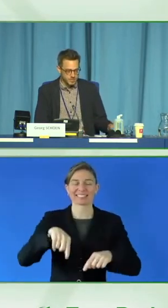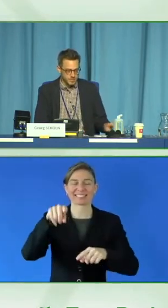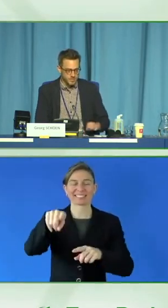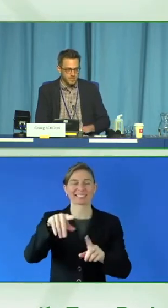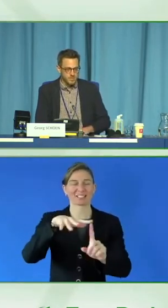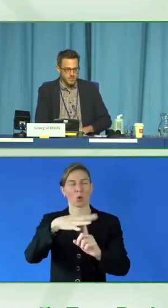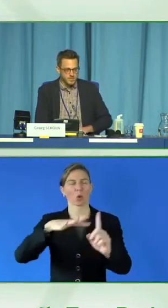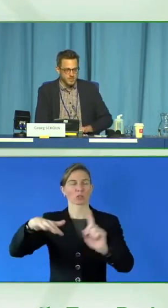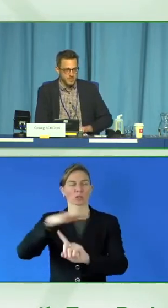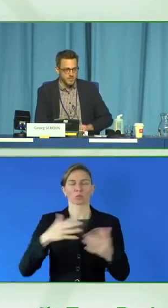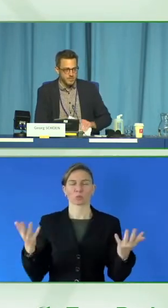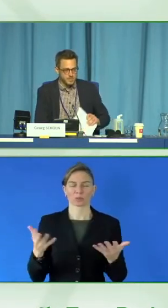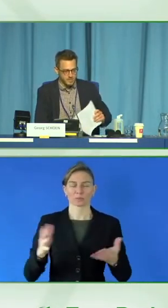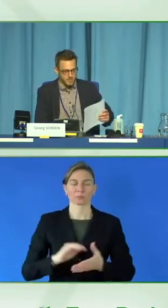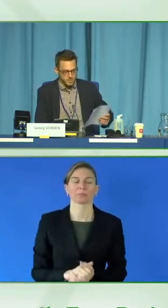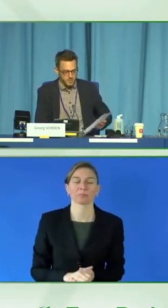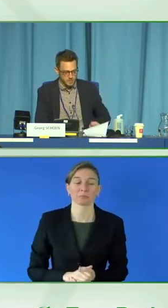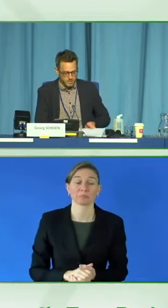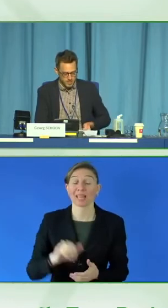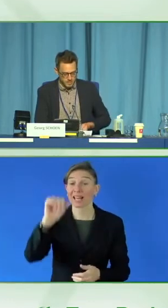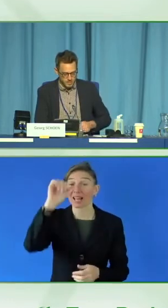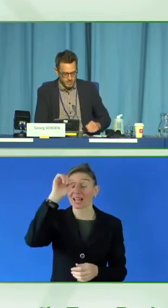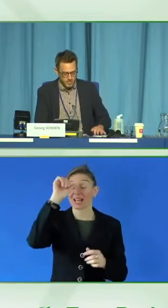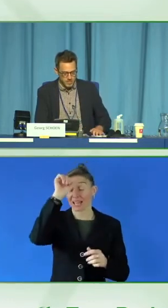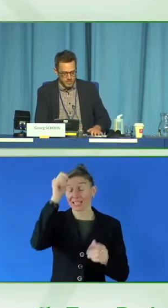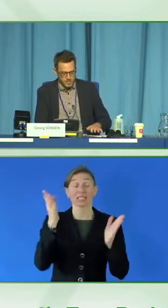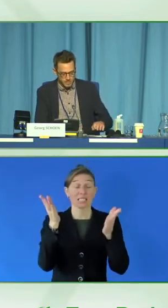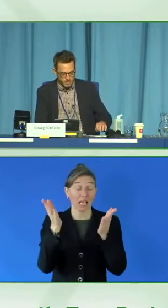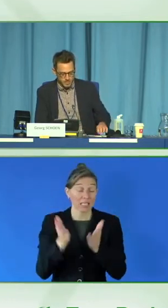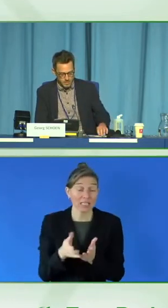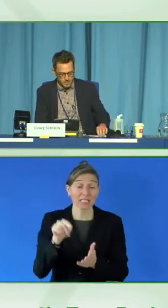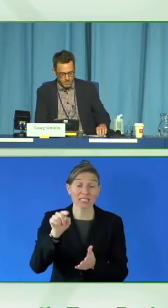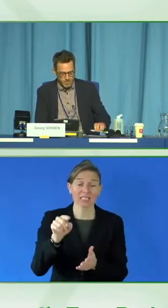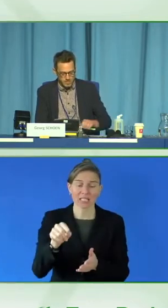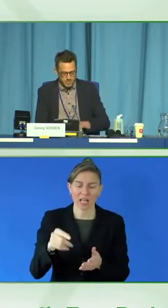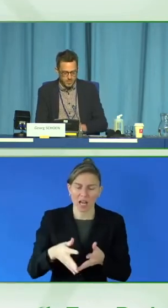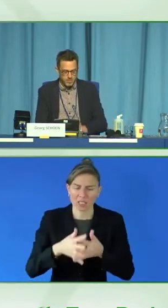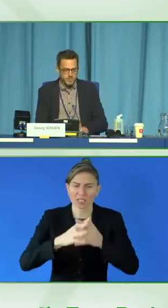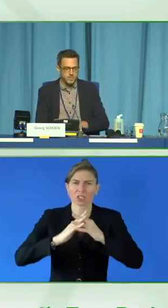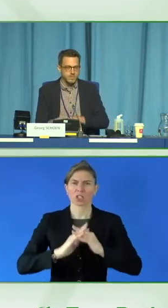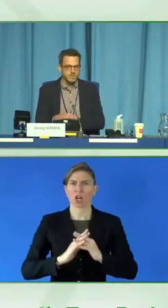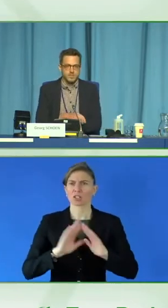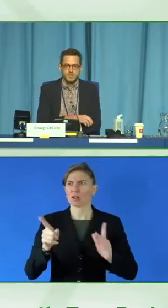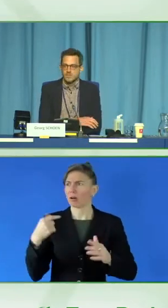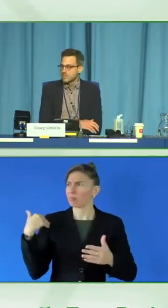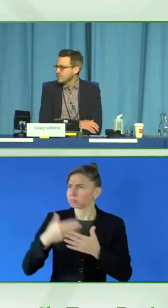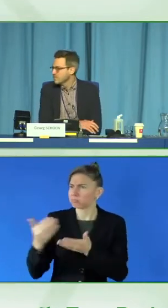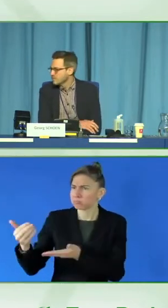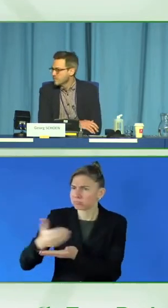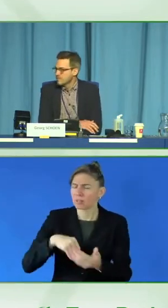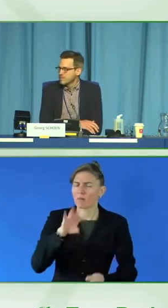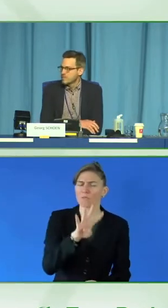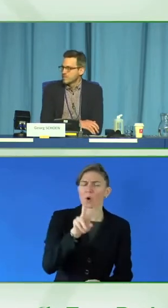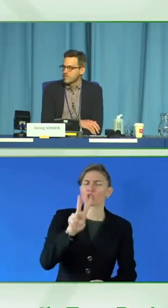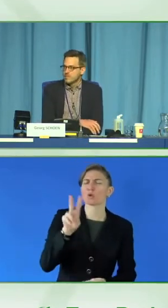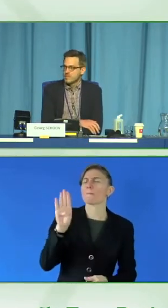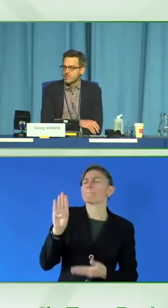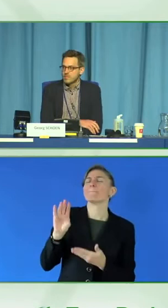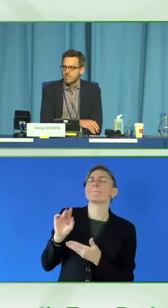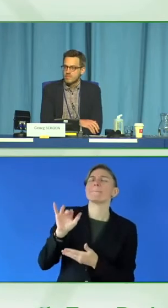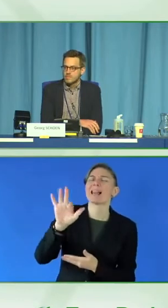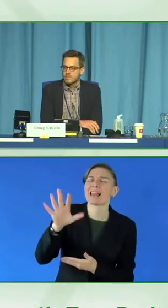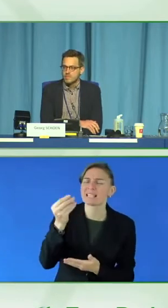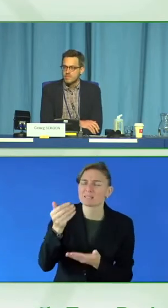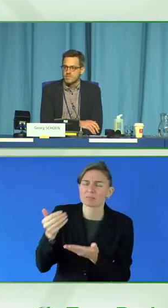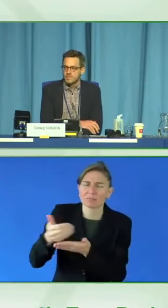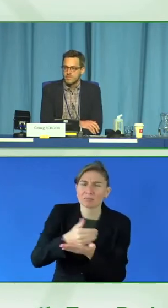Startups from India have raised almost $42 billion in 2021, up from the